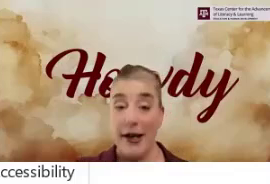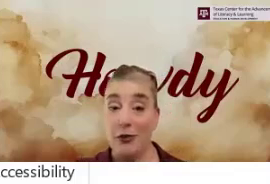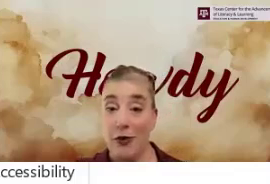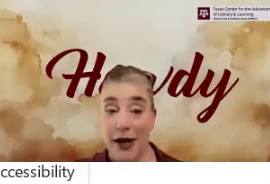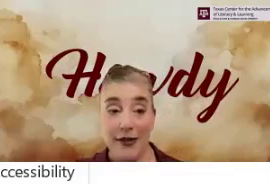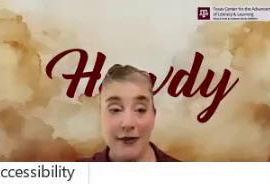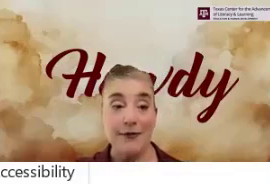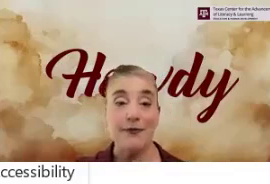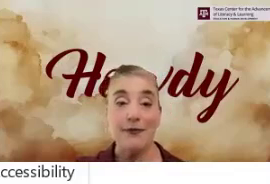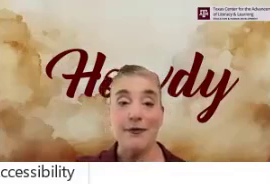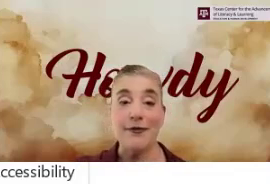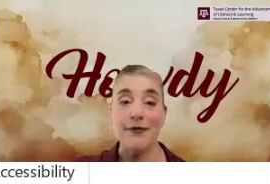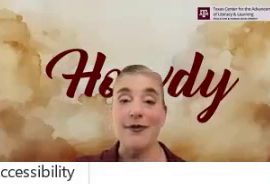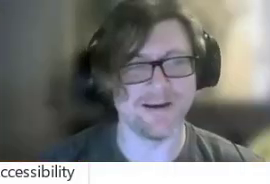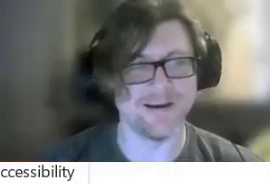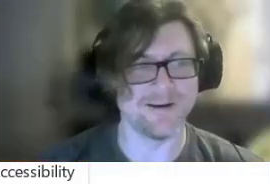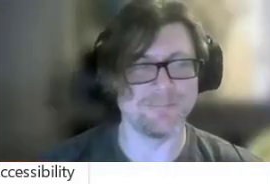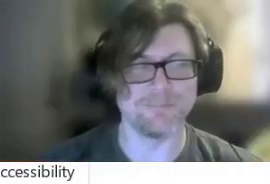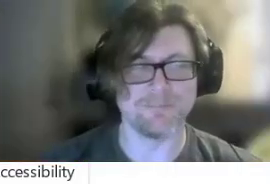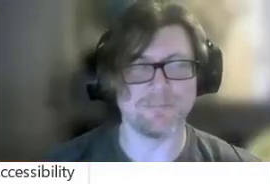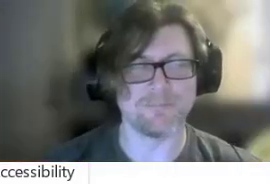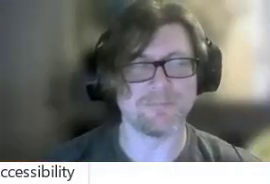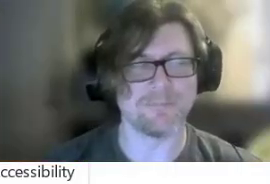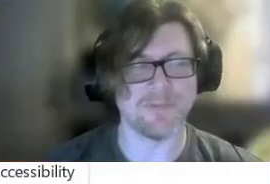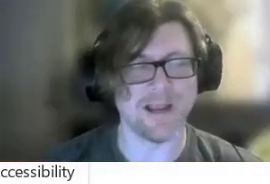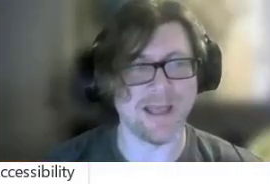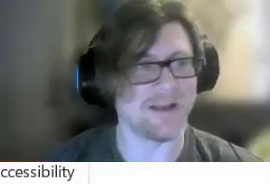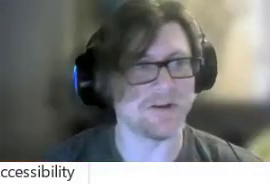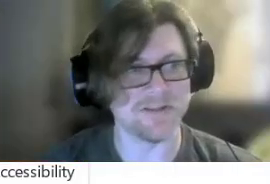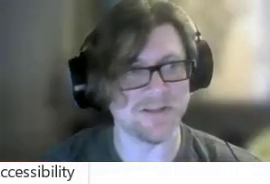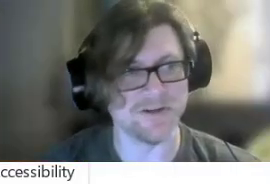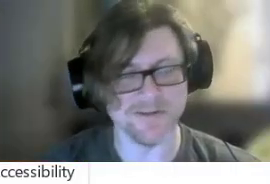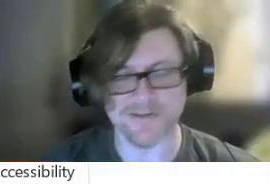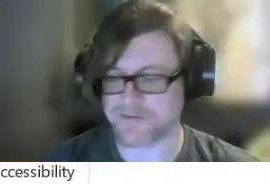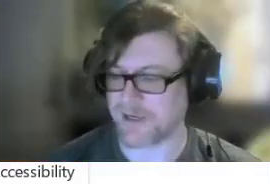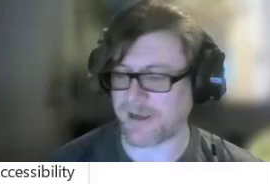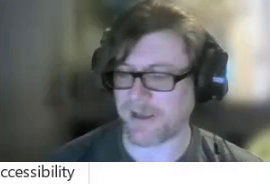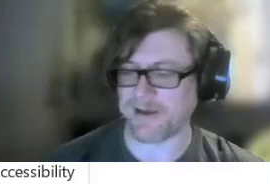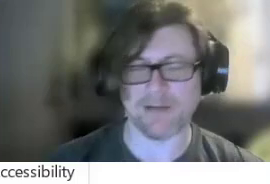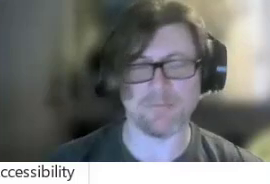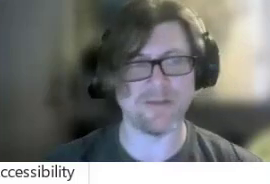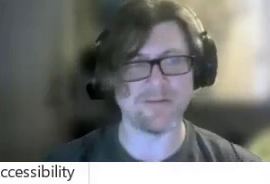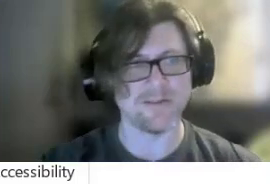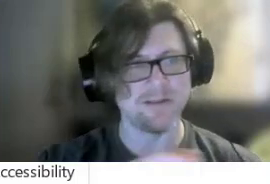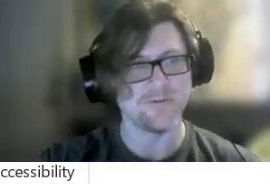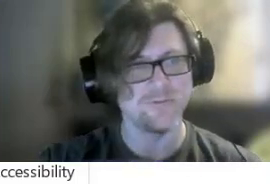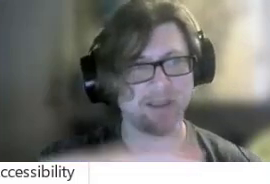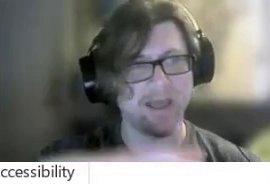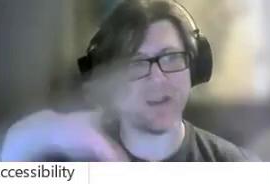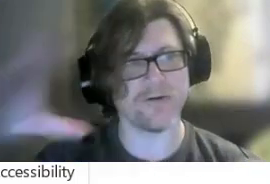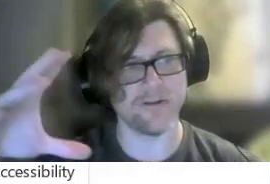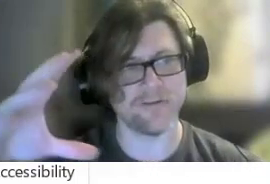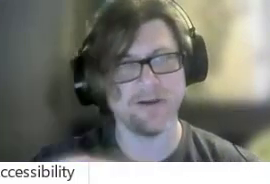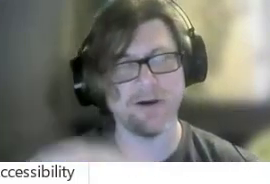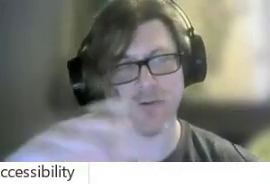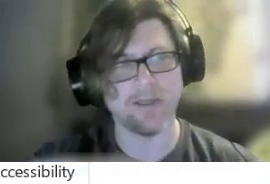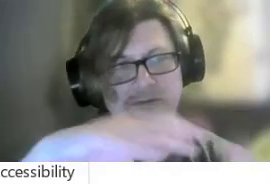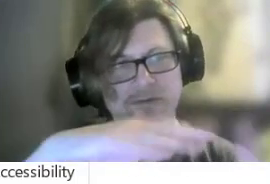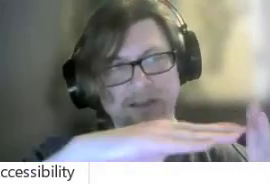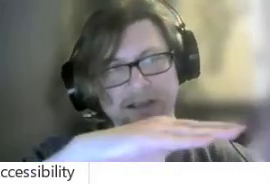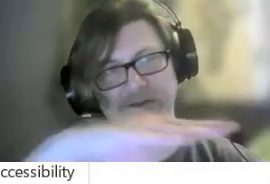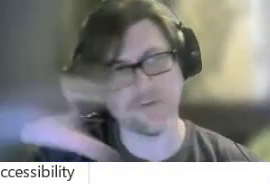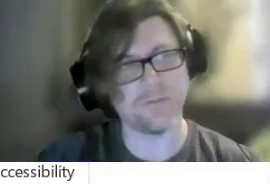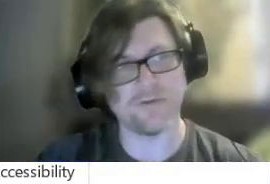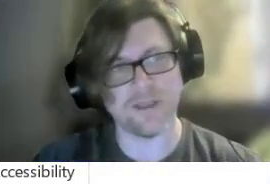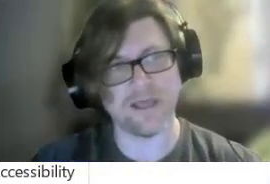Yeah, this was a big problem for my slides that I hadn't considered. Is I would basically introduce a category and say, oh, okay,